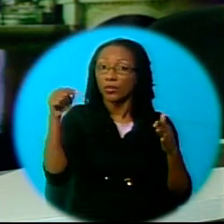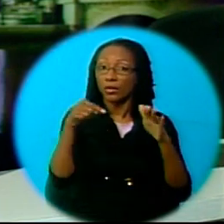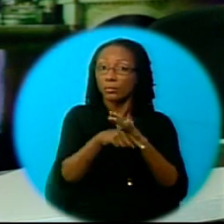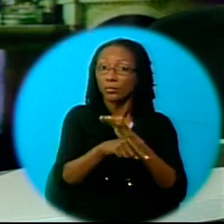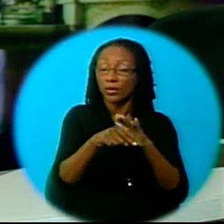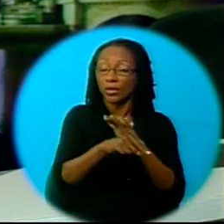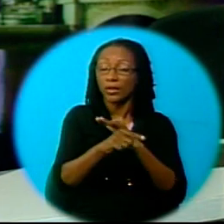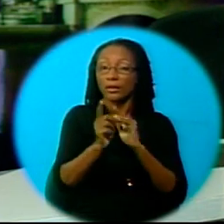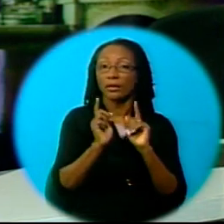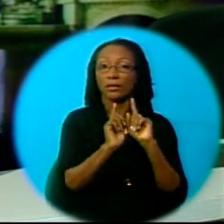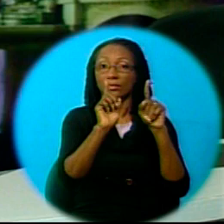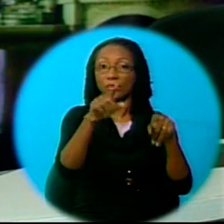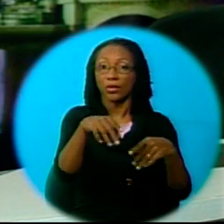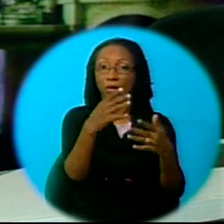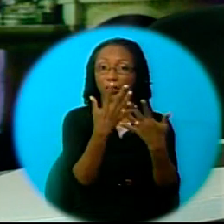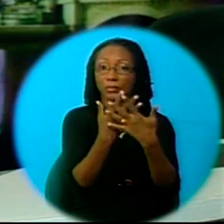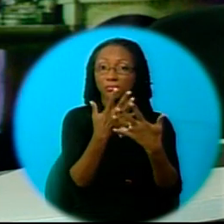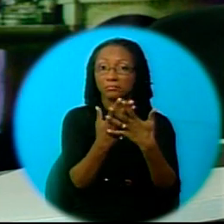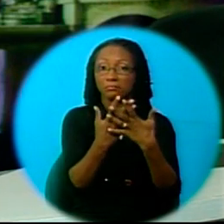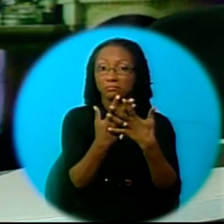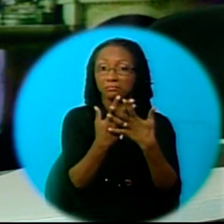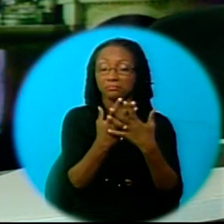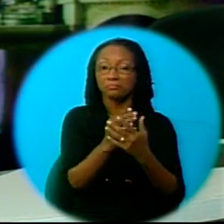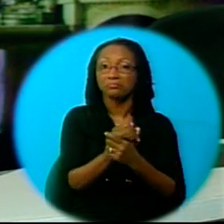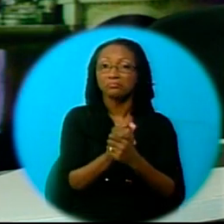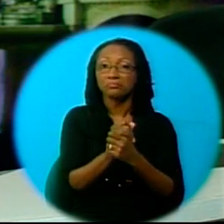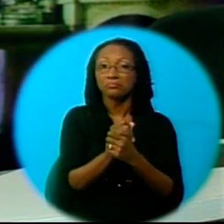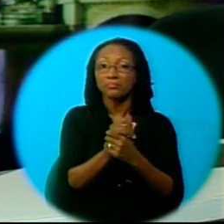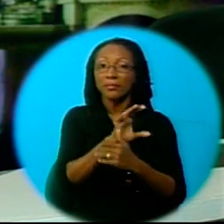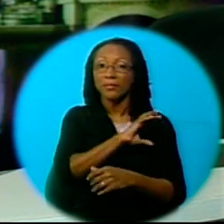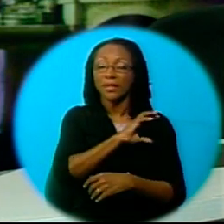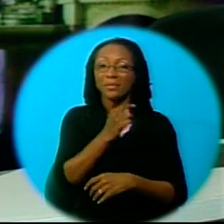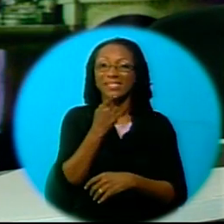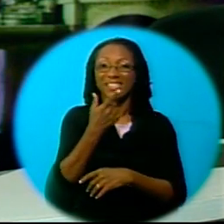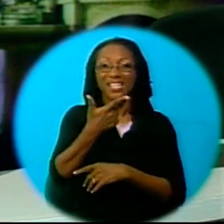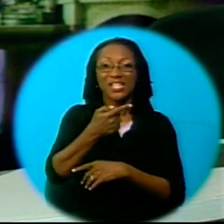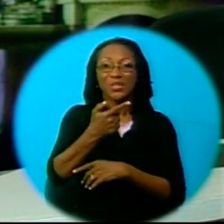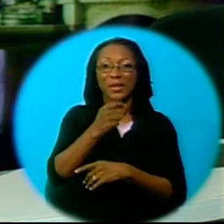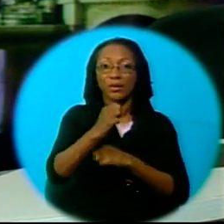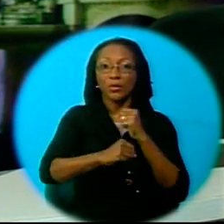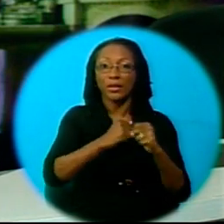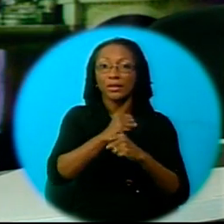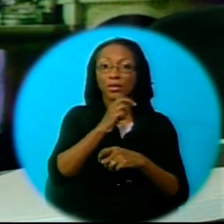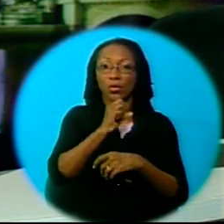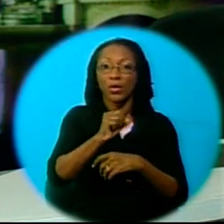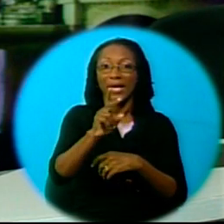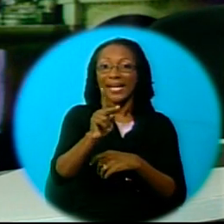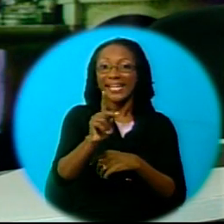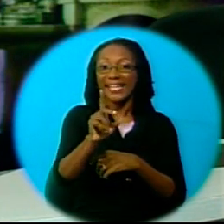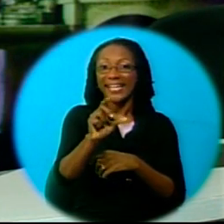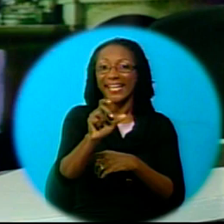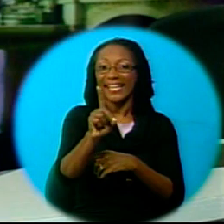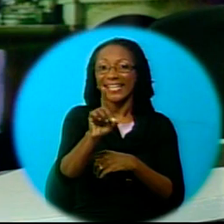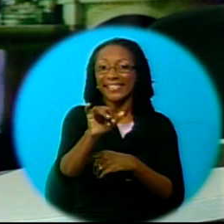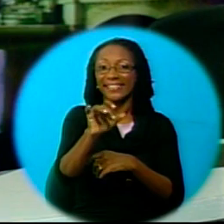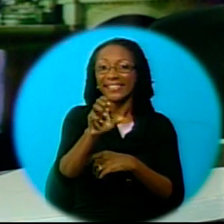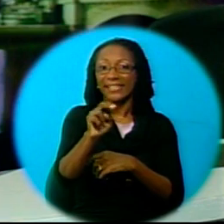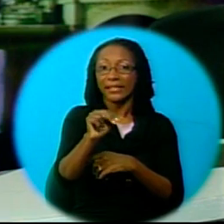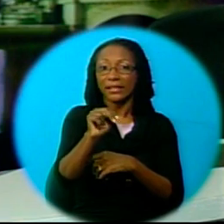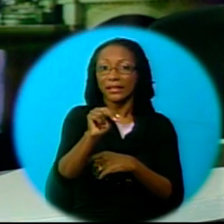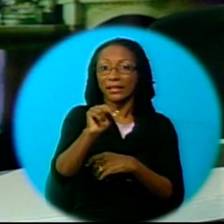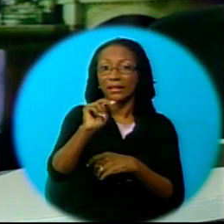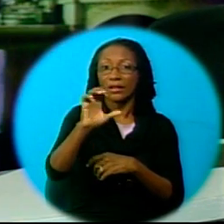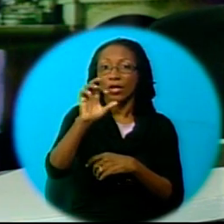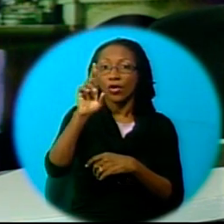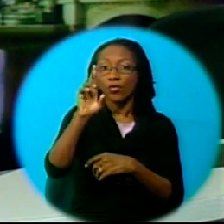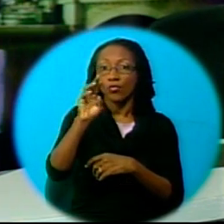after appearing in the District B Magistrates Court today. Police say 21-year-old Cadian Romaine Chase of Silver